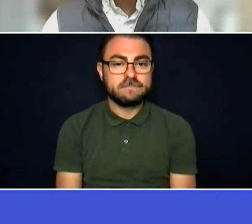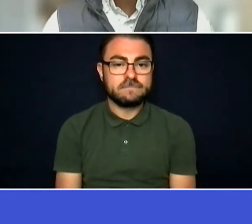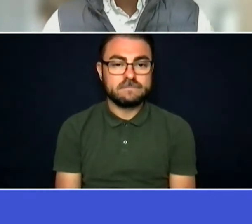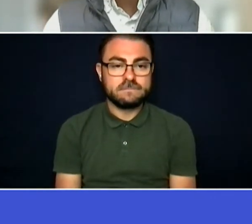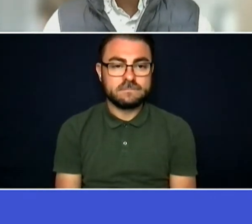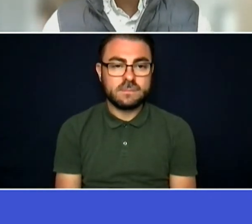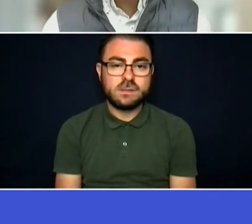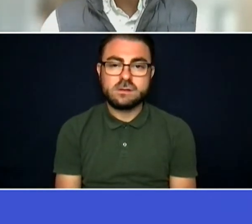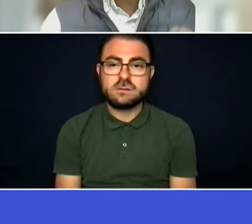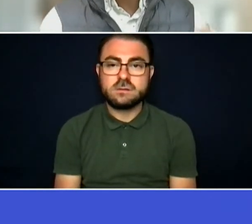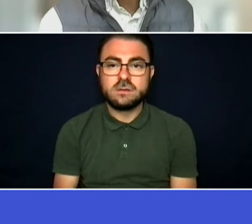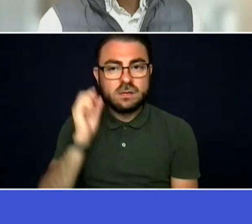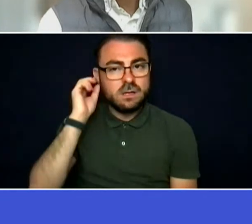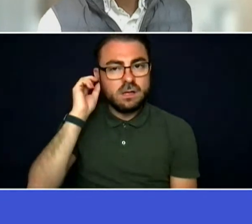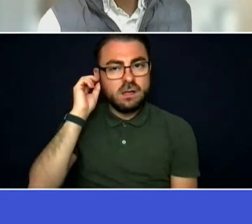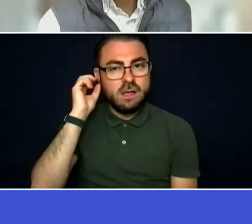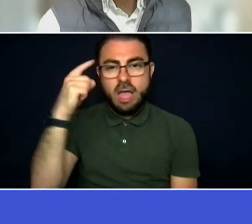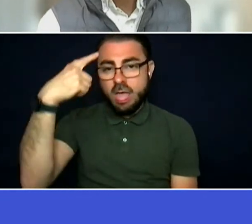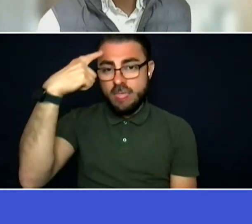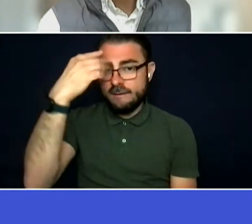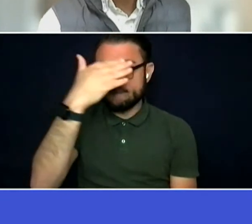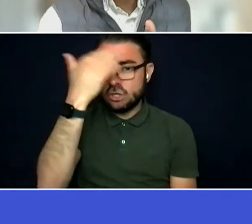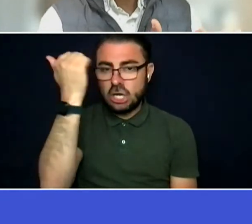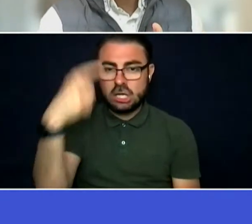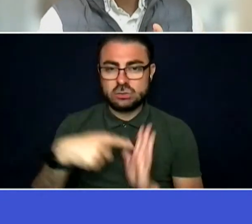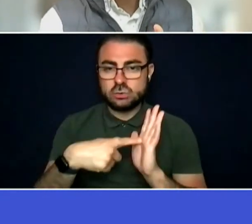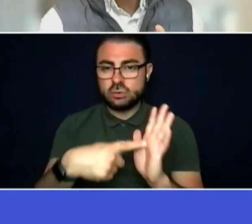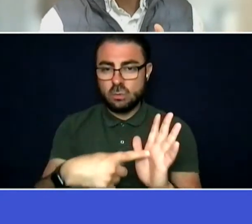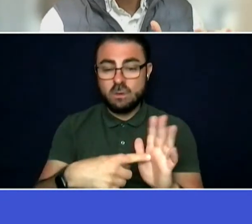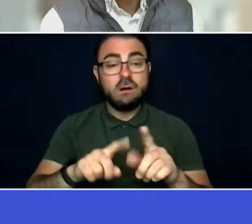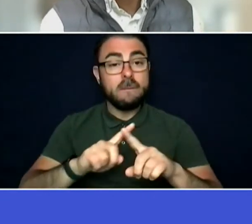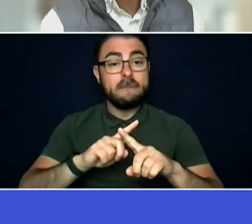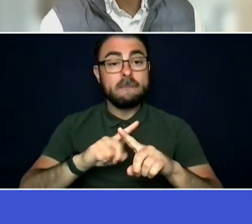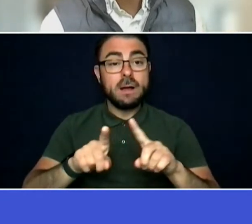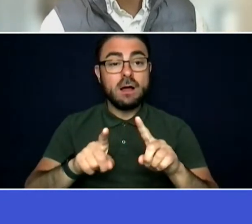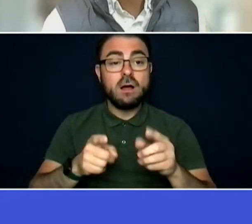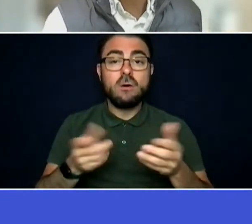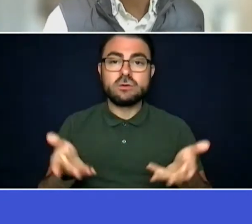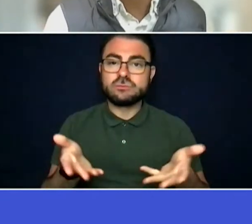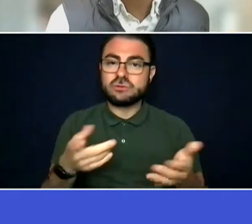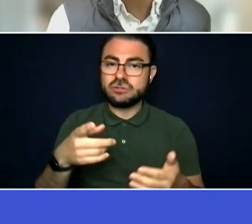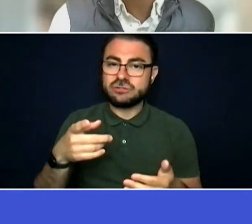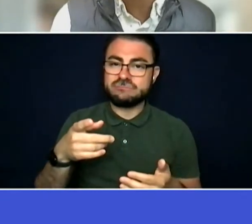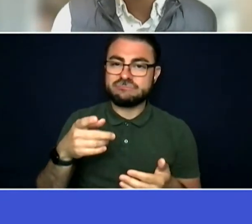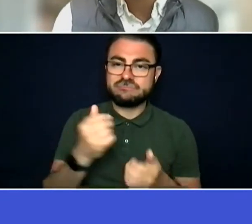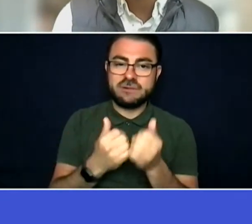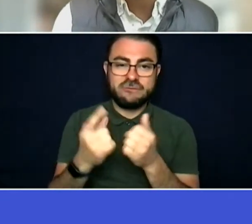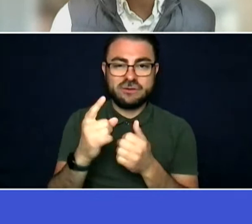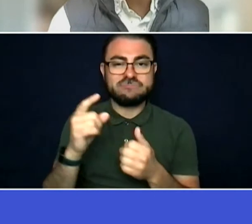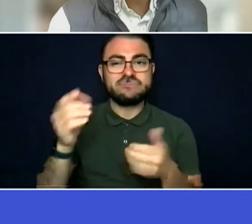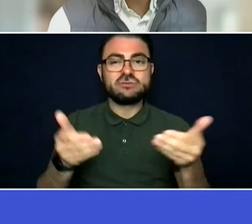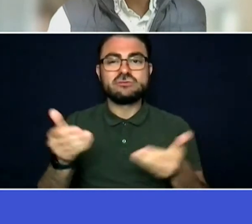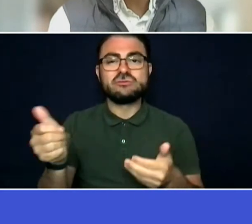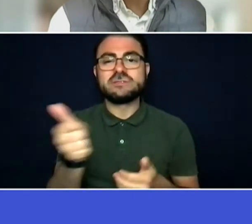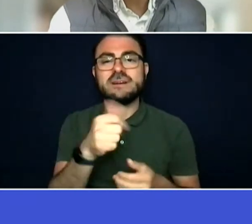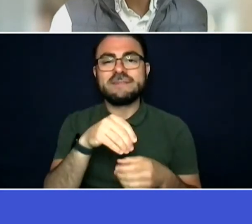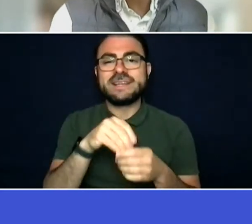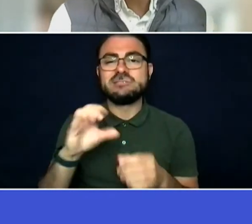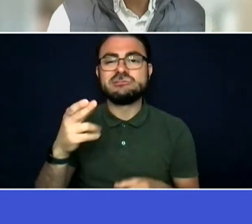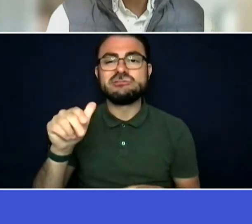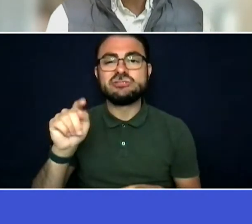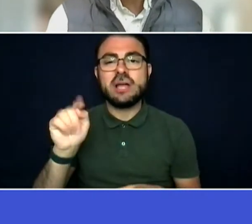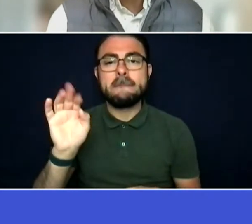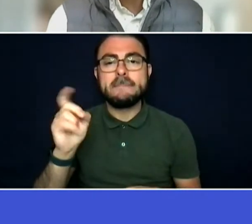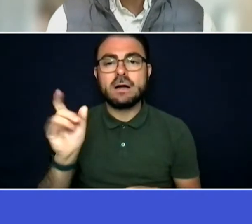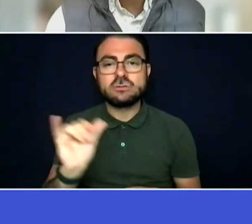And I think I didn't share this before, but do also encourage folks to introduce themselves, and I should have introduced themselves via the chat box. That's always nice to know others